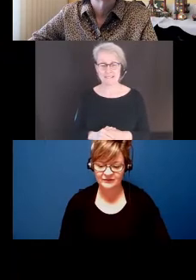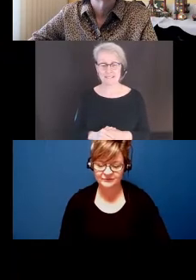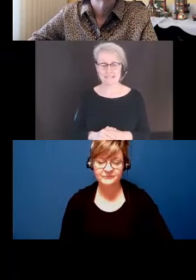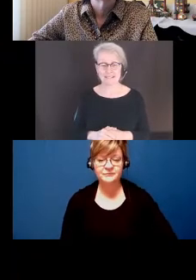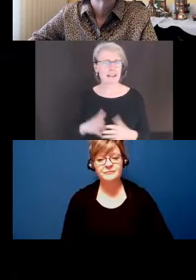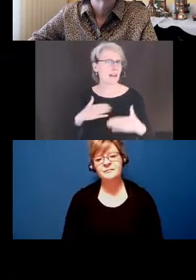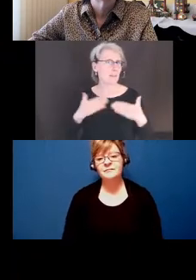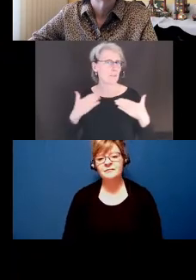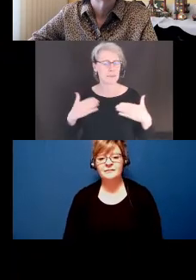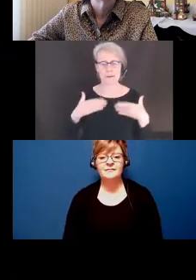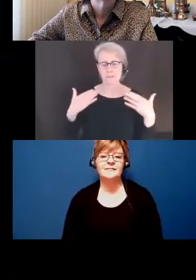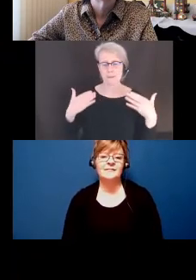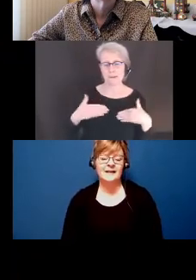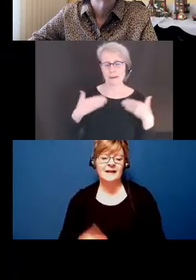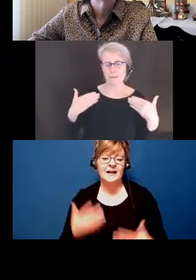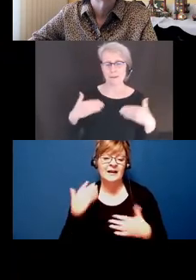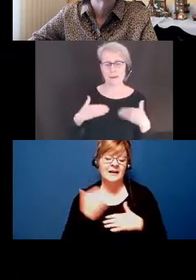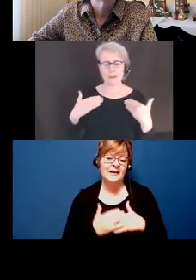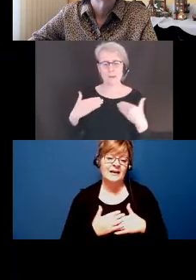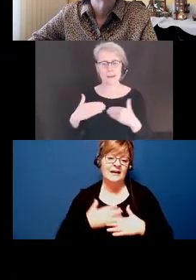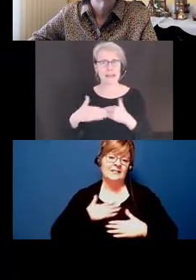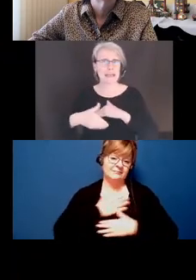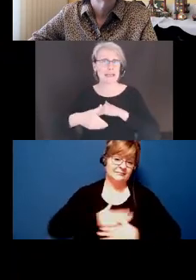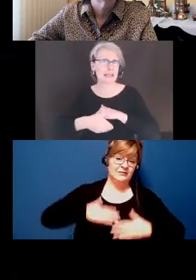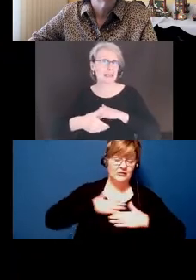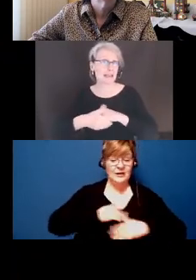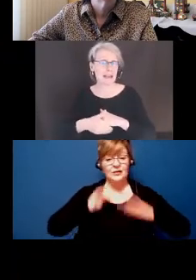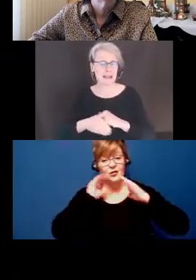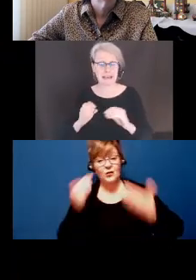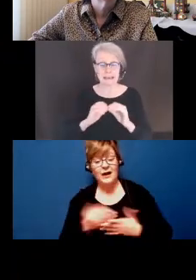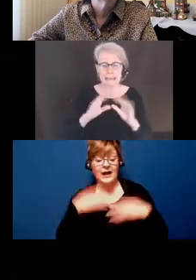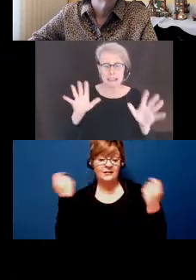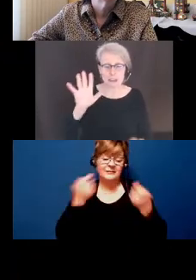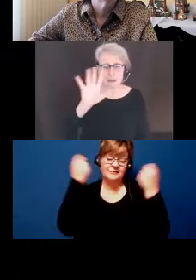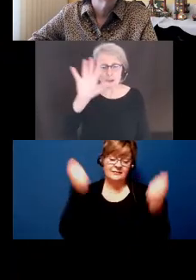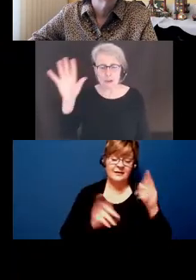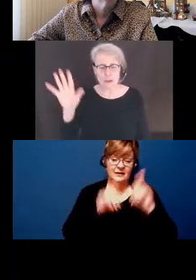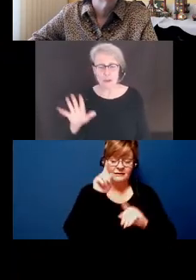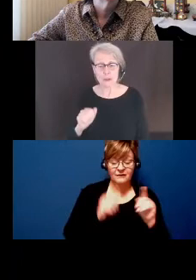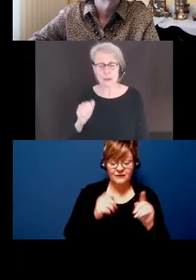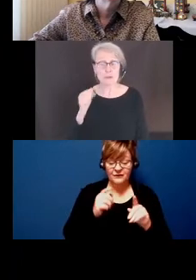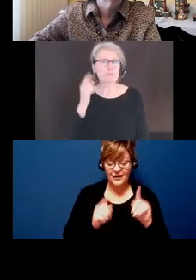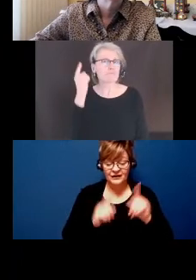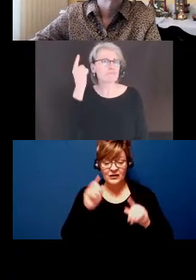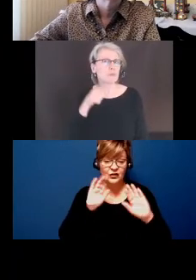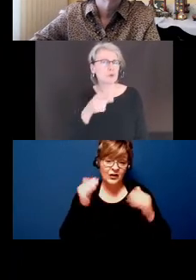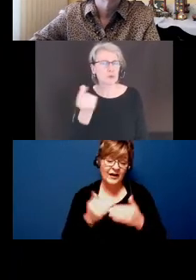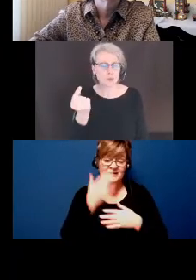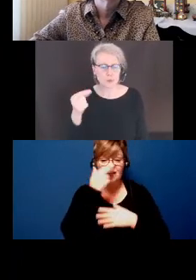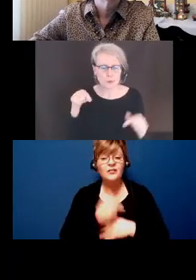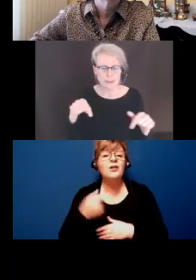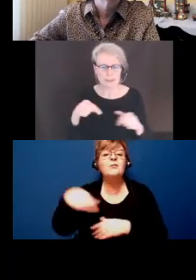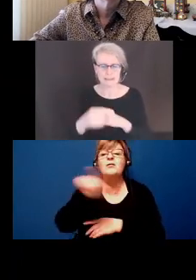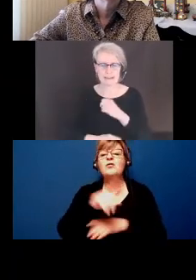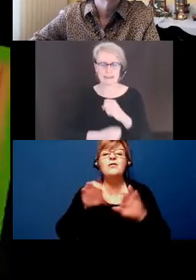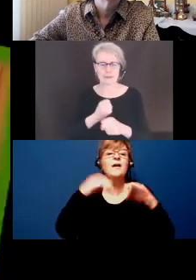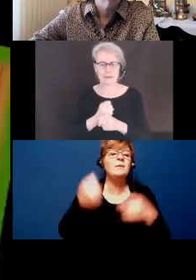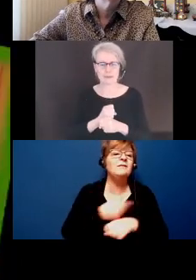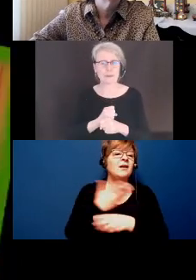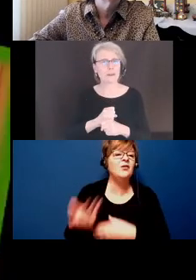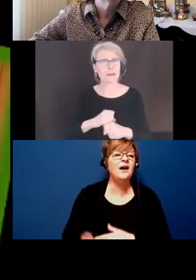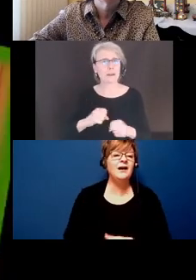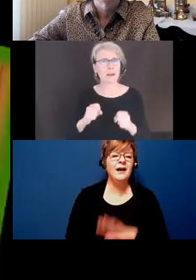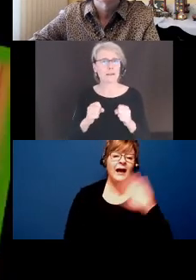Jolly Mary, happy holly on a midnight clear. I'm here to ask you what you do at that time of year.